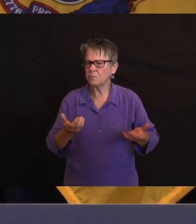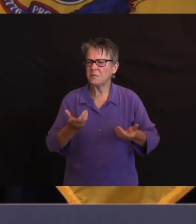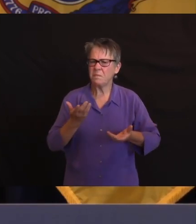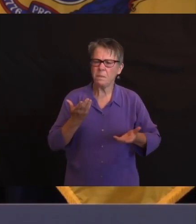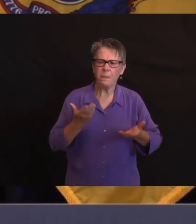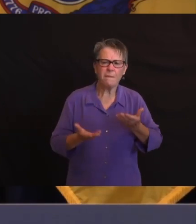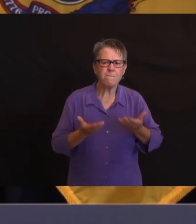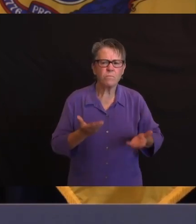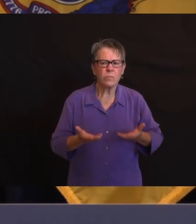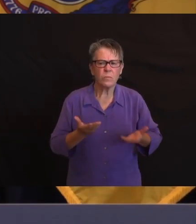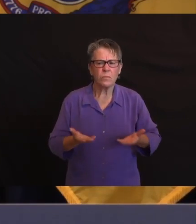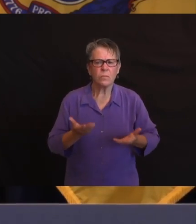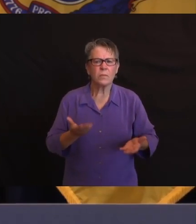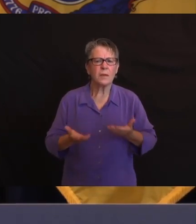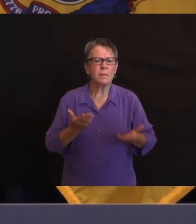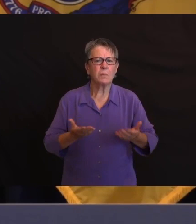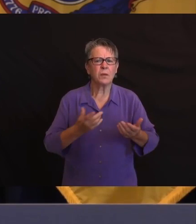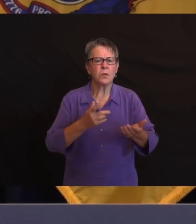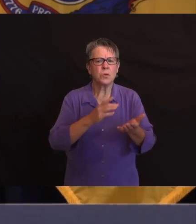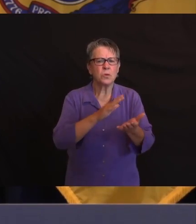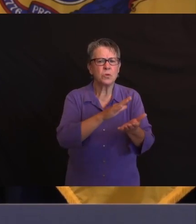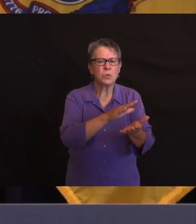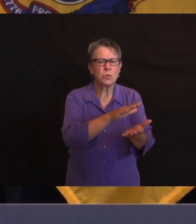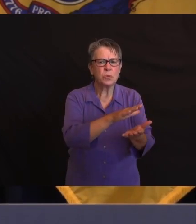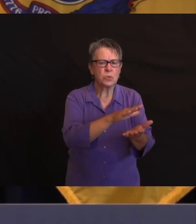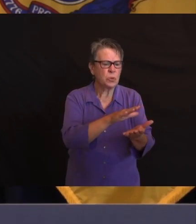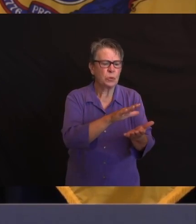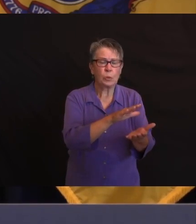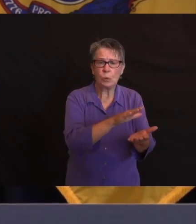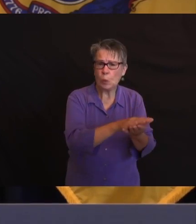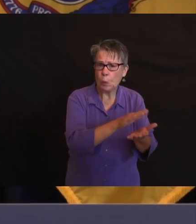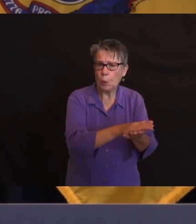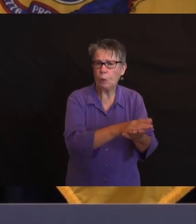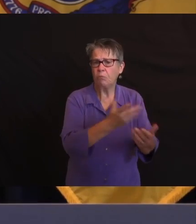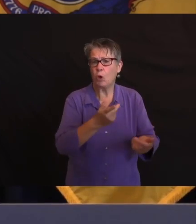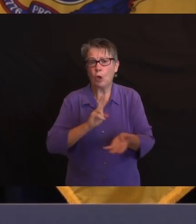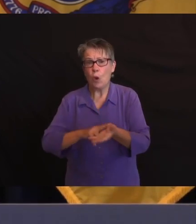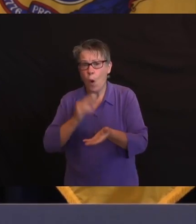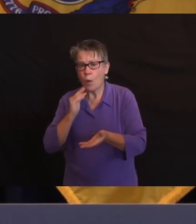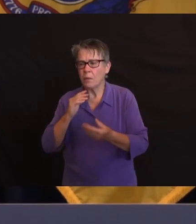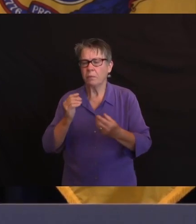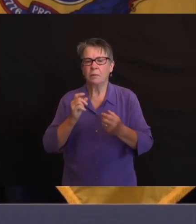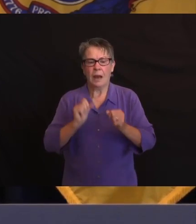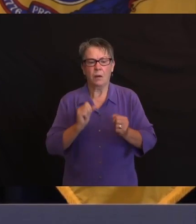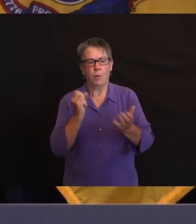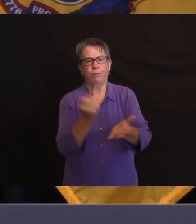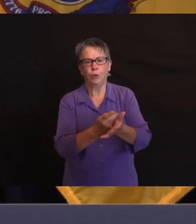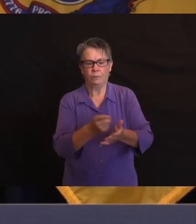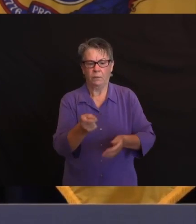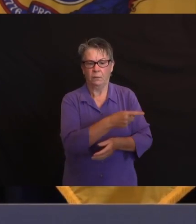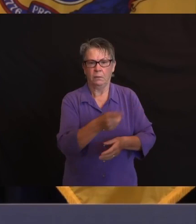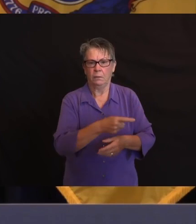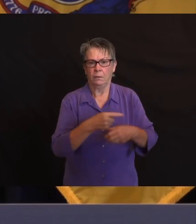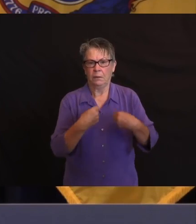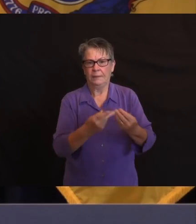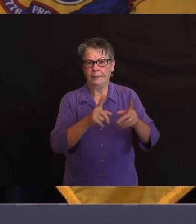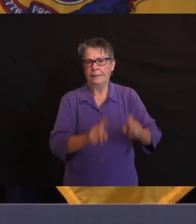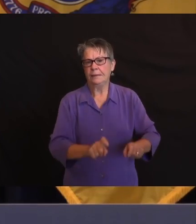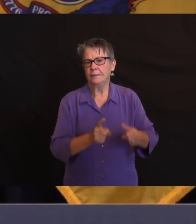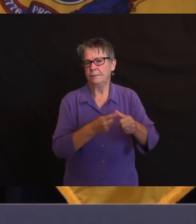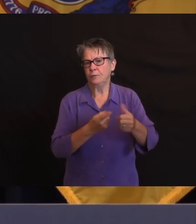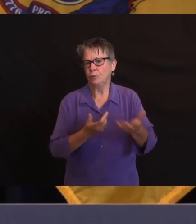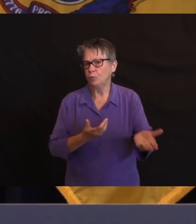to distribute, to be able to execute on this test. And the discussion we had earlier was, you've got a student,